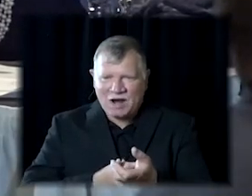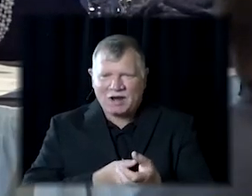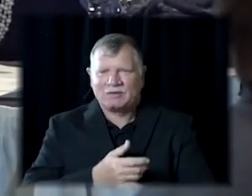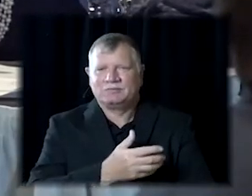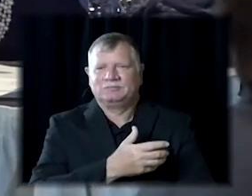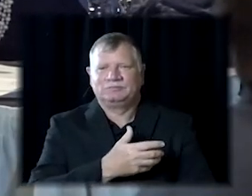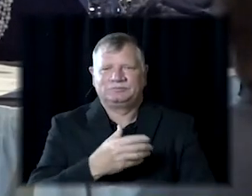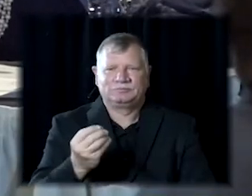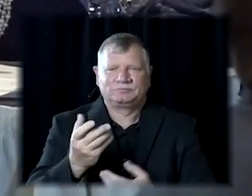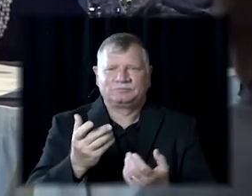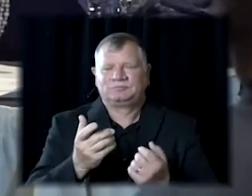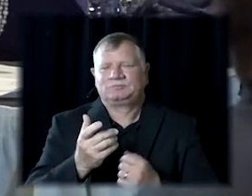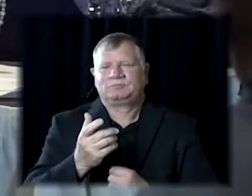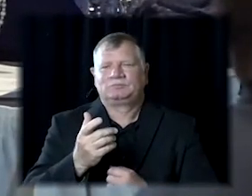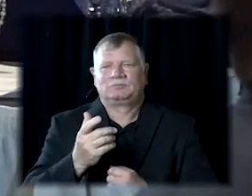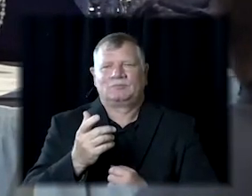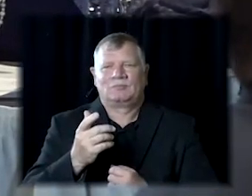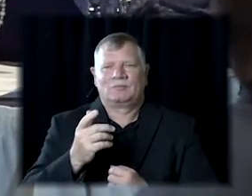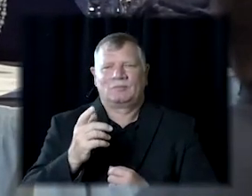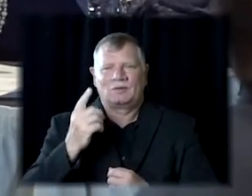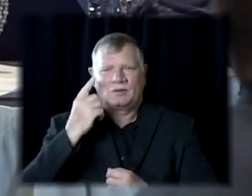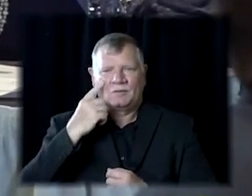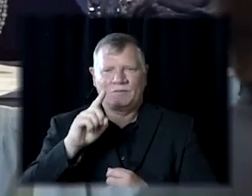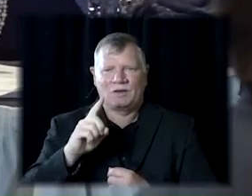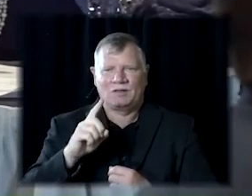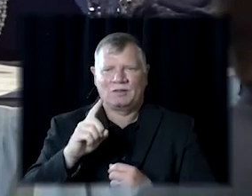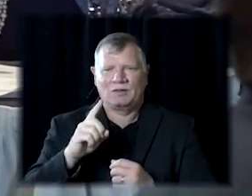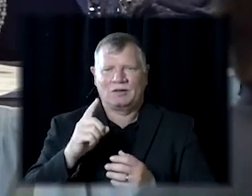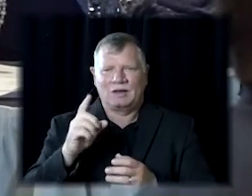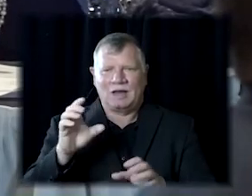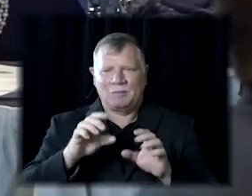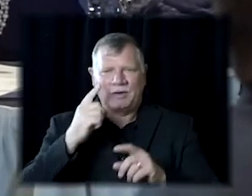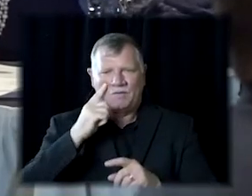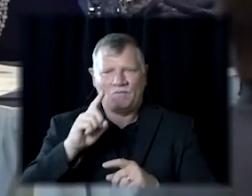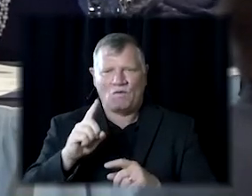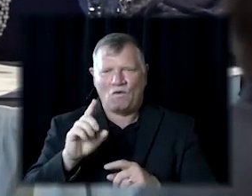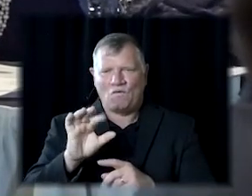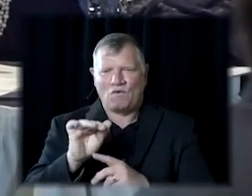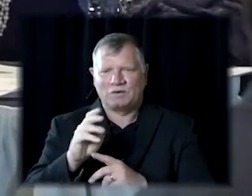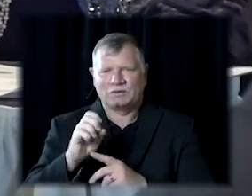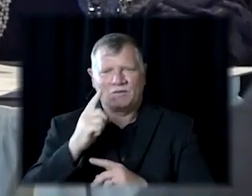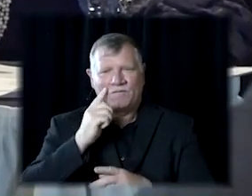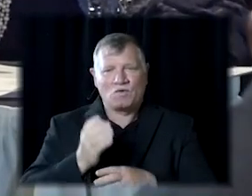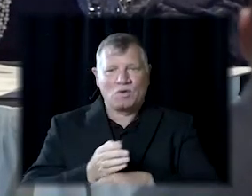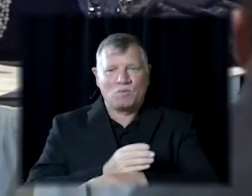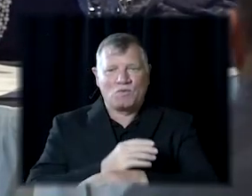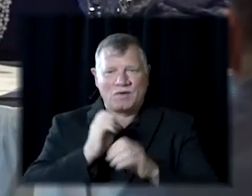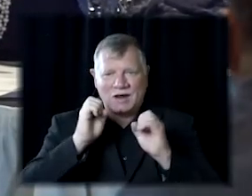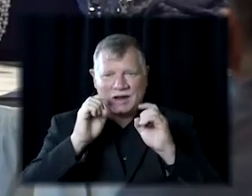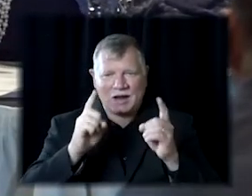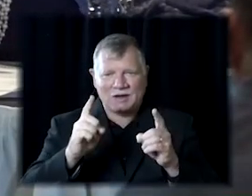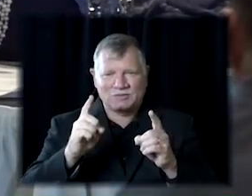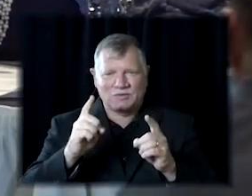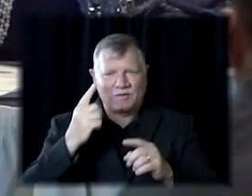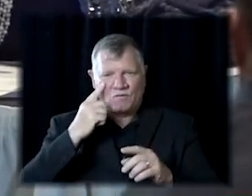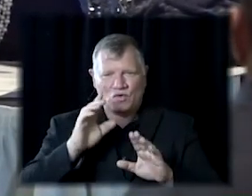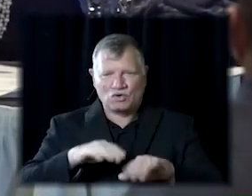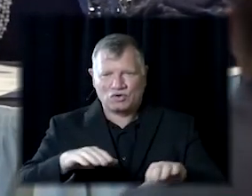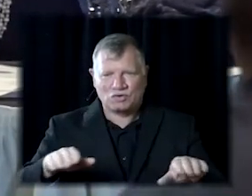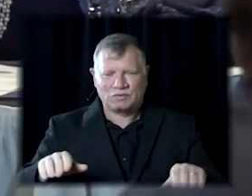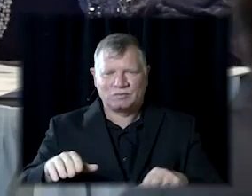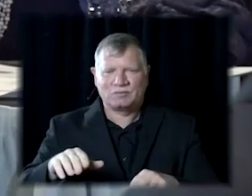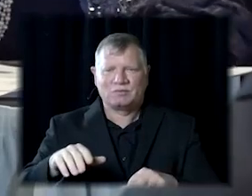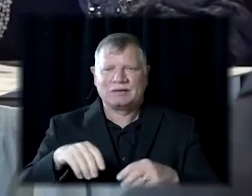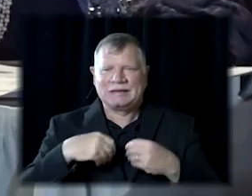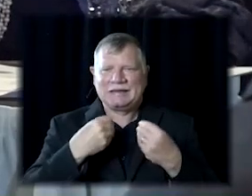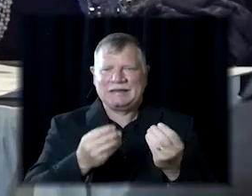police and fire bureaus, and chemicals for the Institute of Forensics. To improve educational outcomes for Puerto Rico's children,